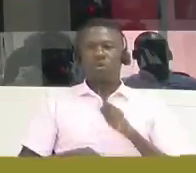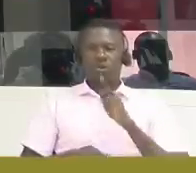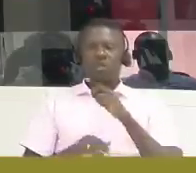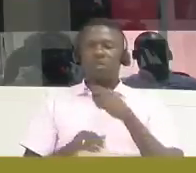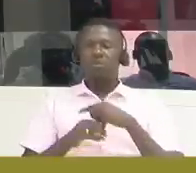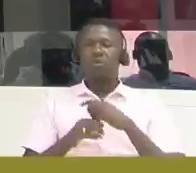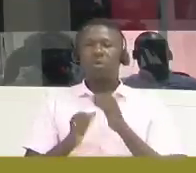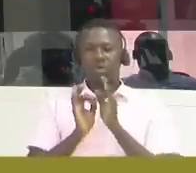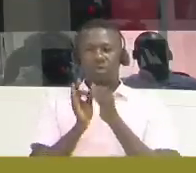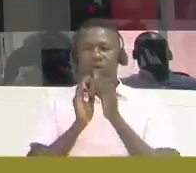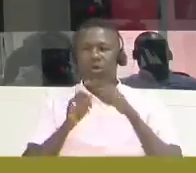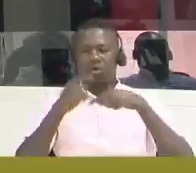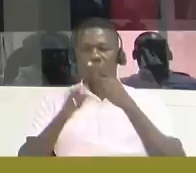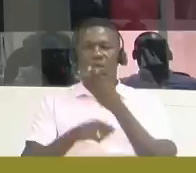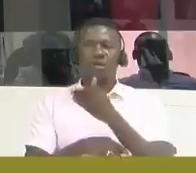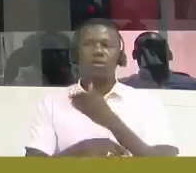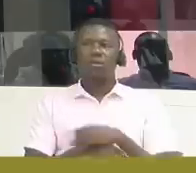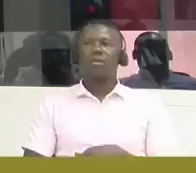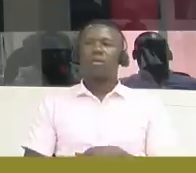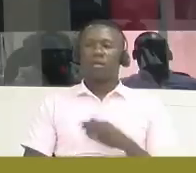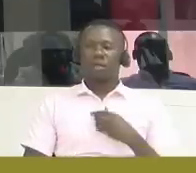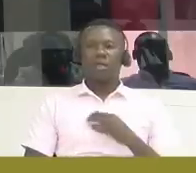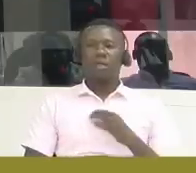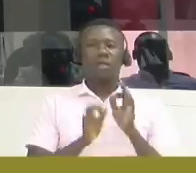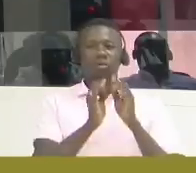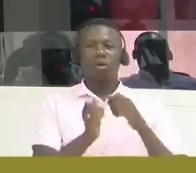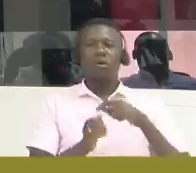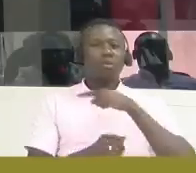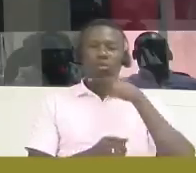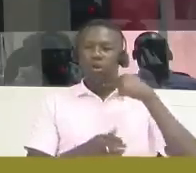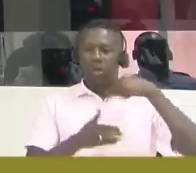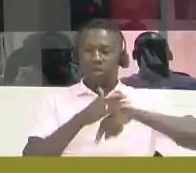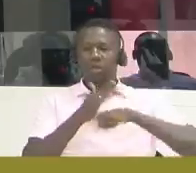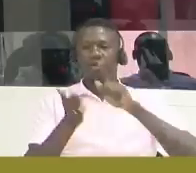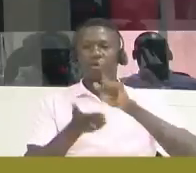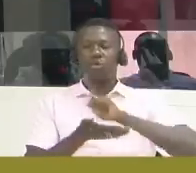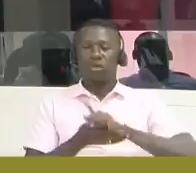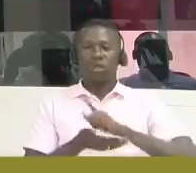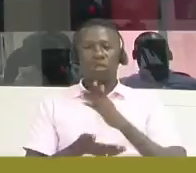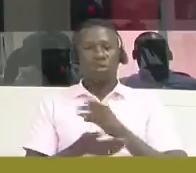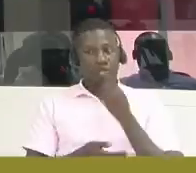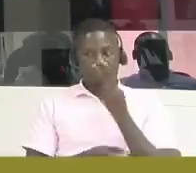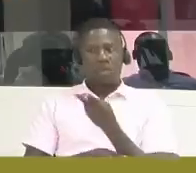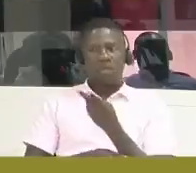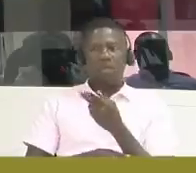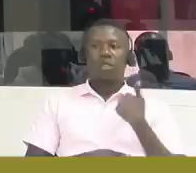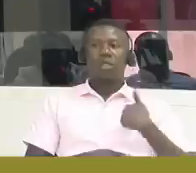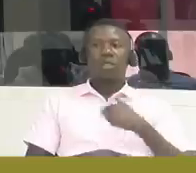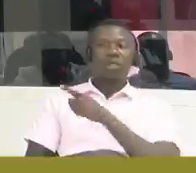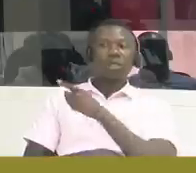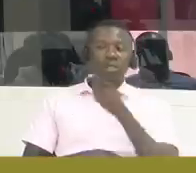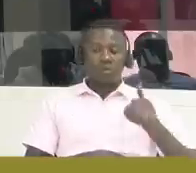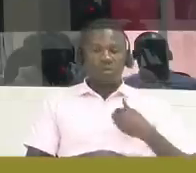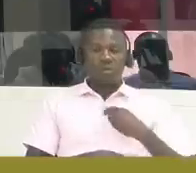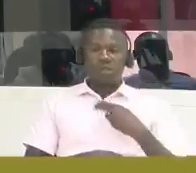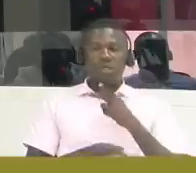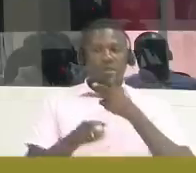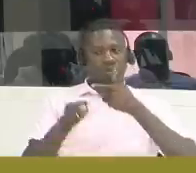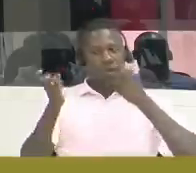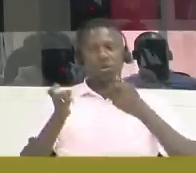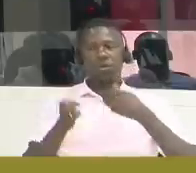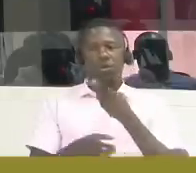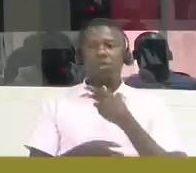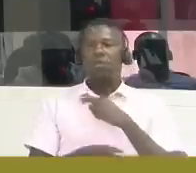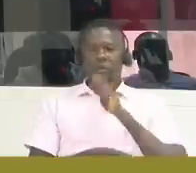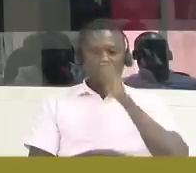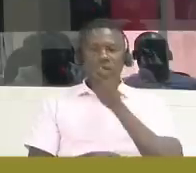that. Then I told my mother-in-law that, you see, these people said he's not dead. He was shot, but he's not dead. He's at the